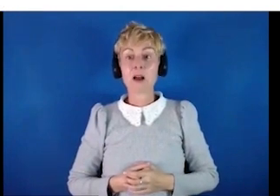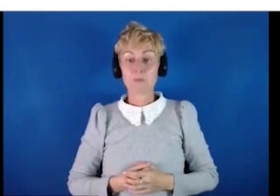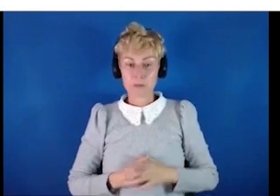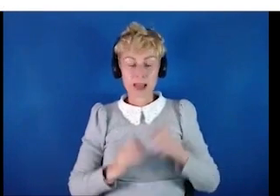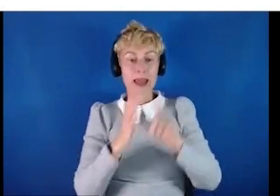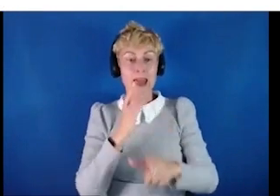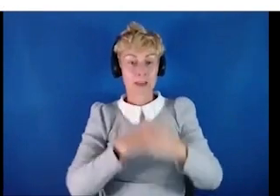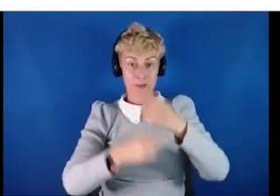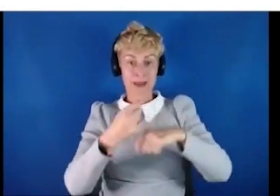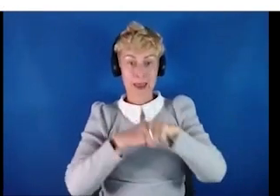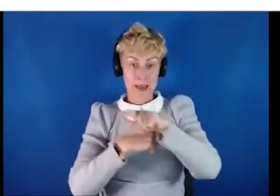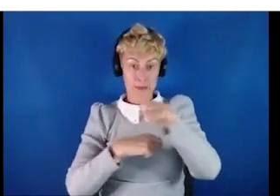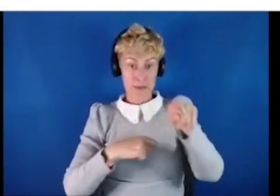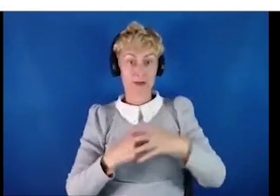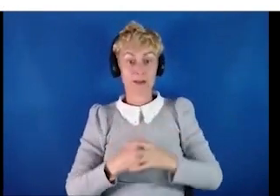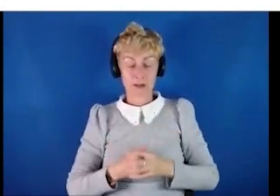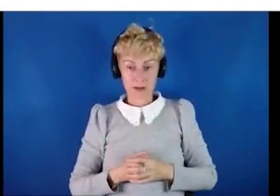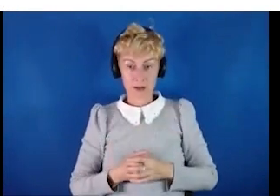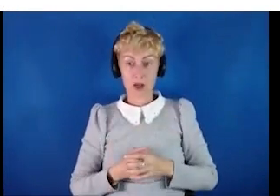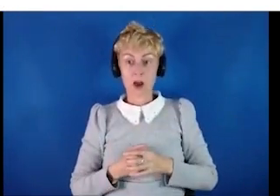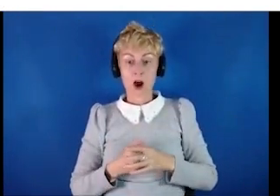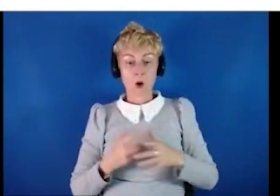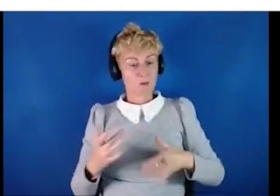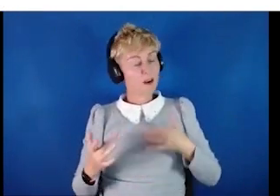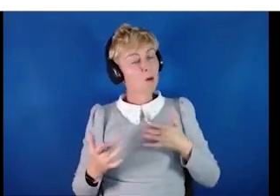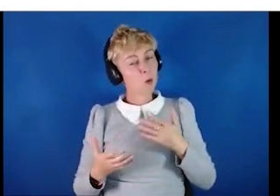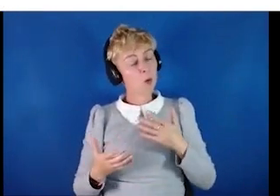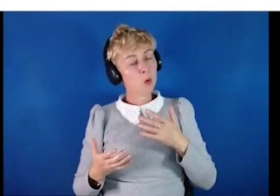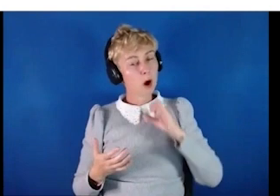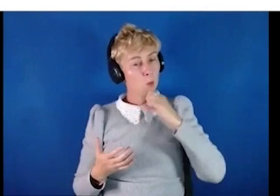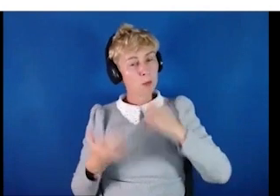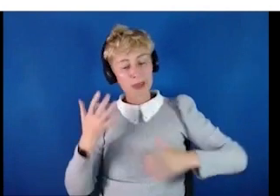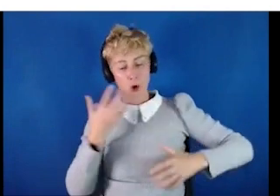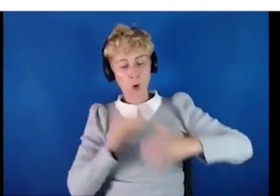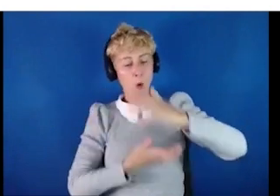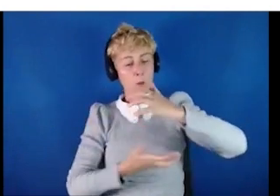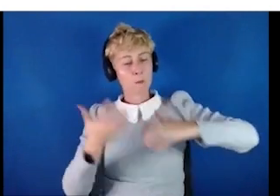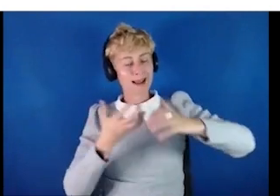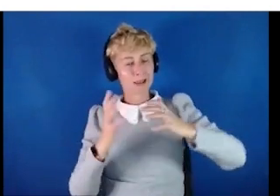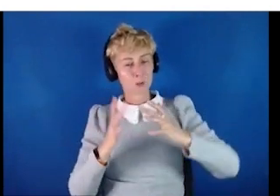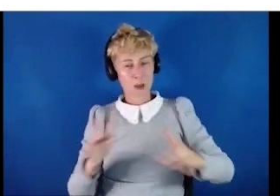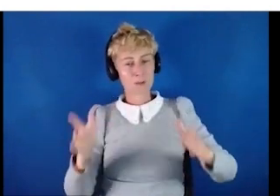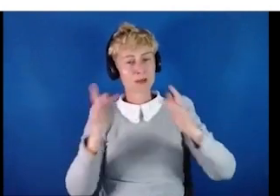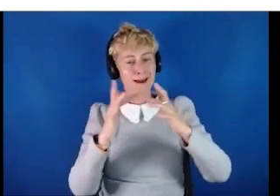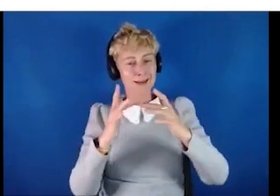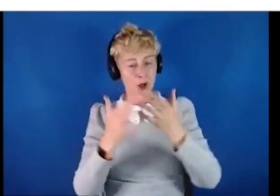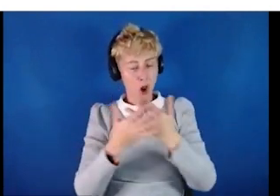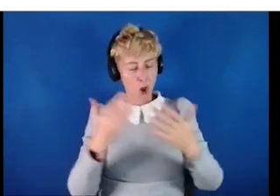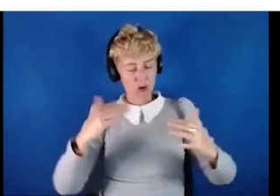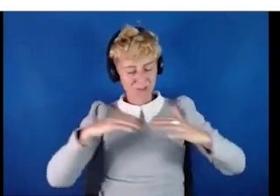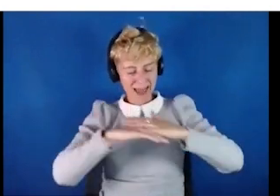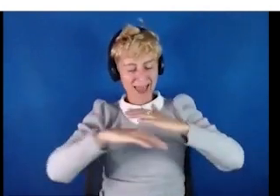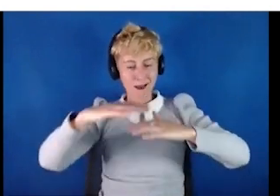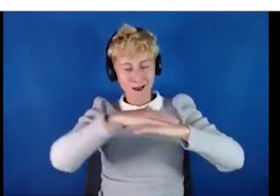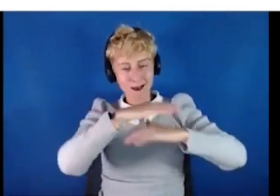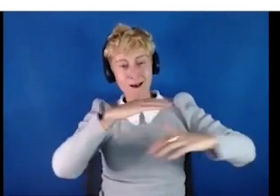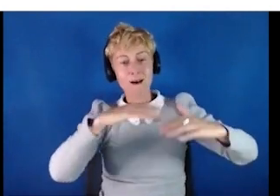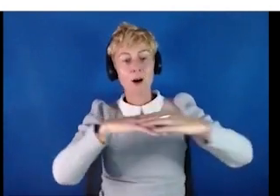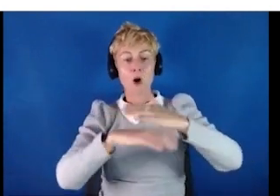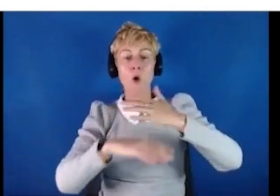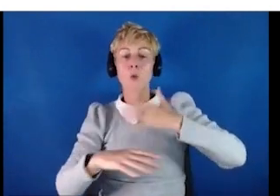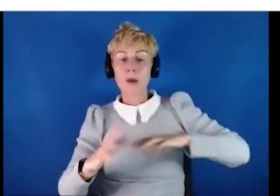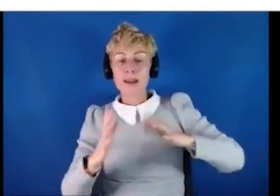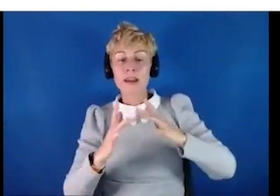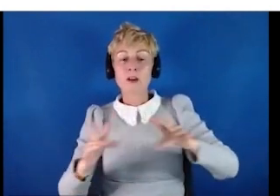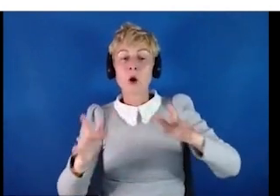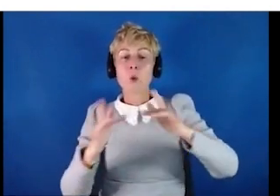became apparent that it would be a really complex endeavor, multi-layered, so that we would need to consult with a web designer to help design